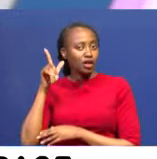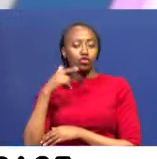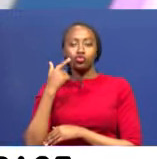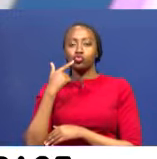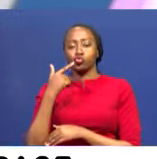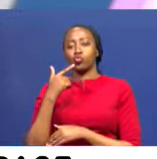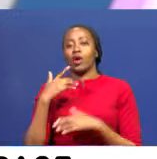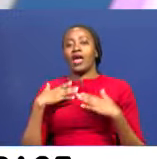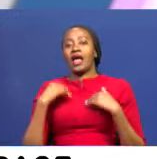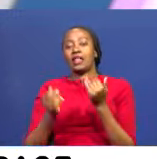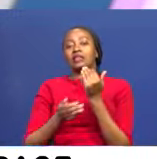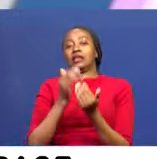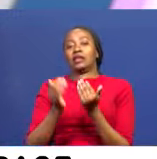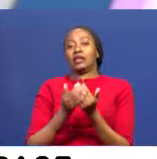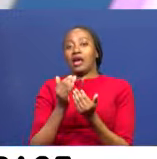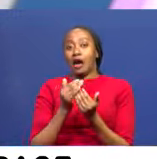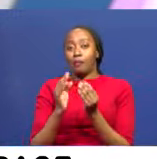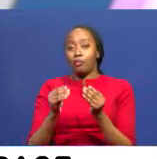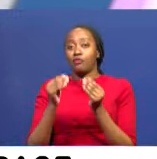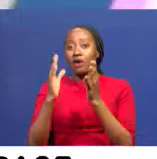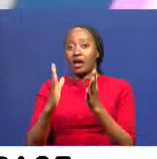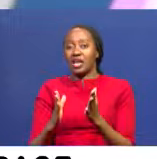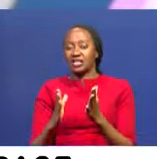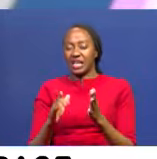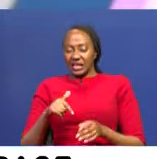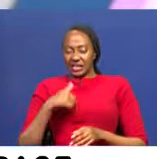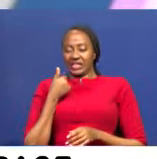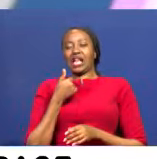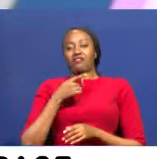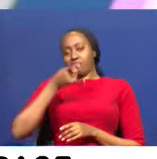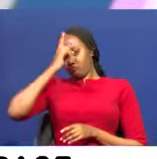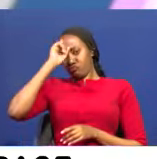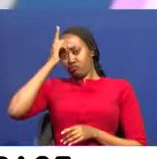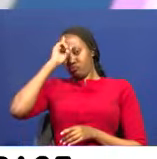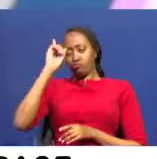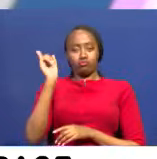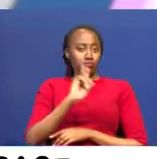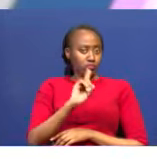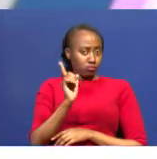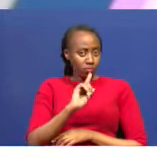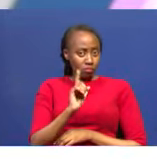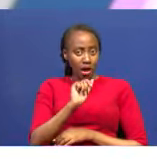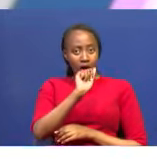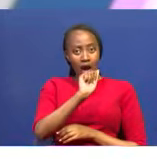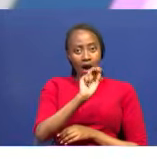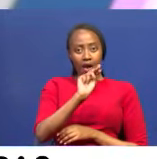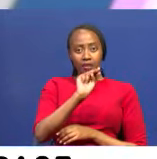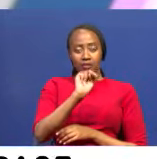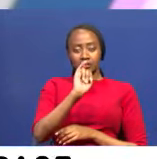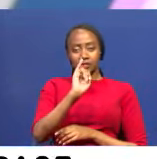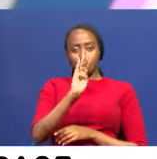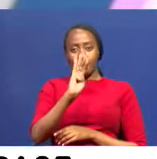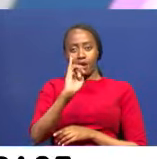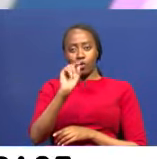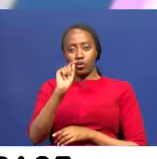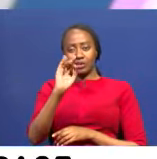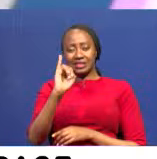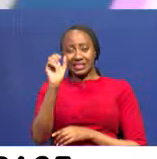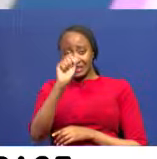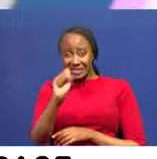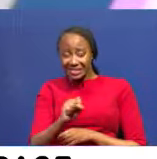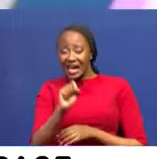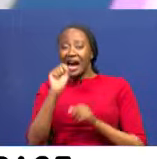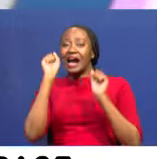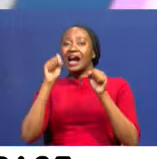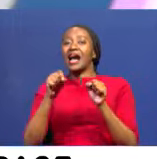Let's not self-prescribe, especially when it comes to antibiotics, when it comes to medicines that cause other long-term